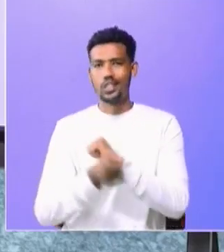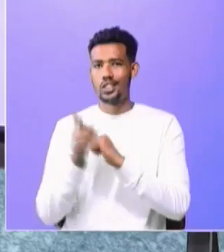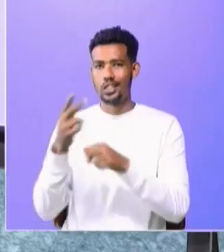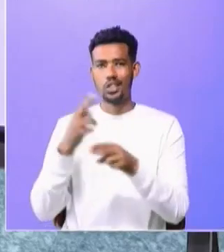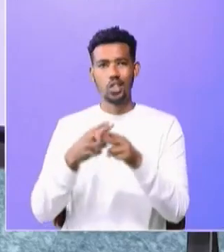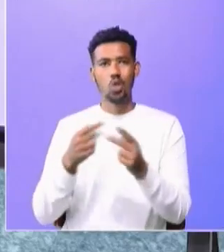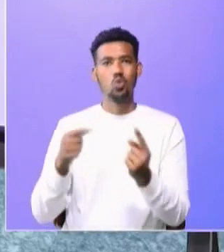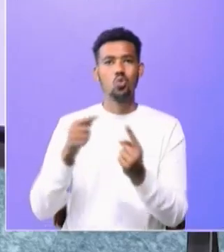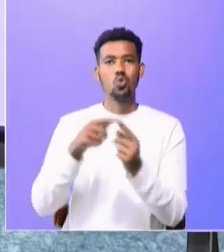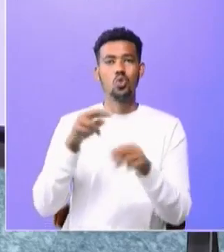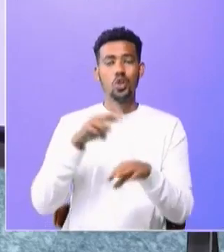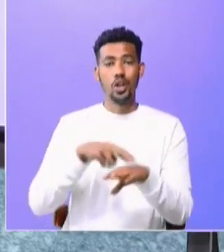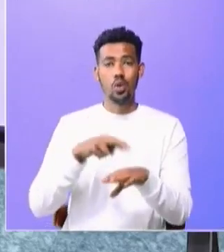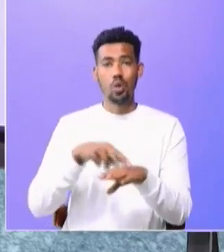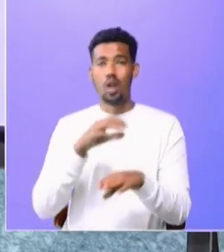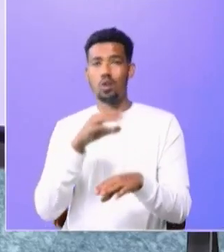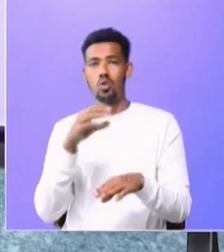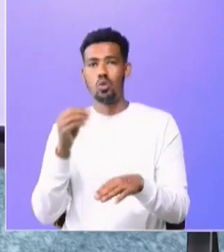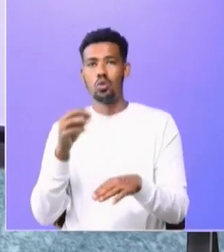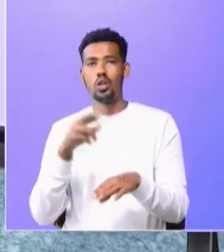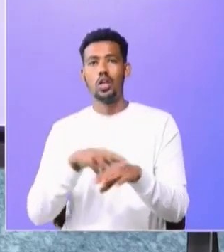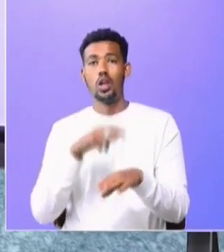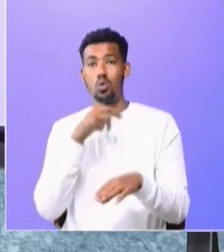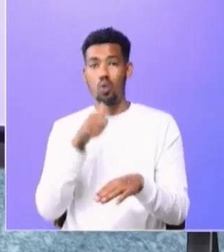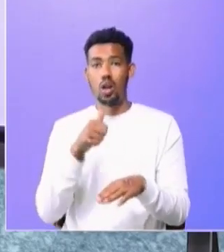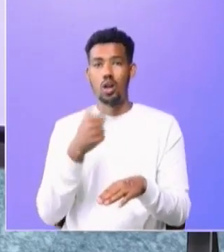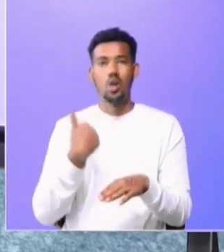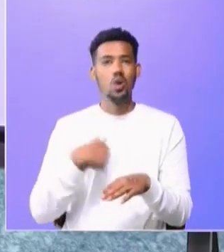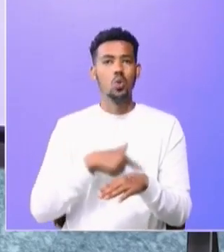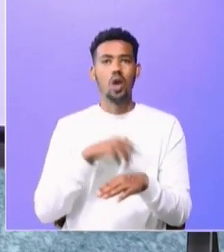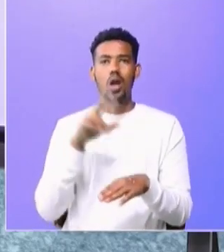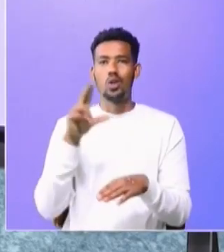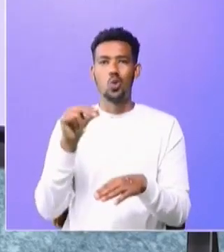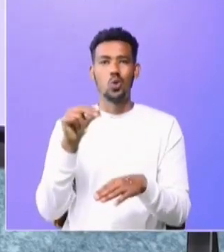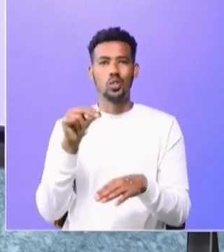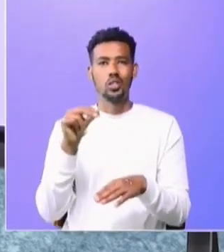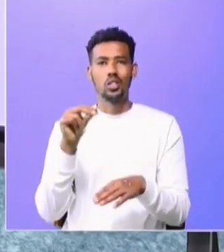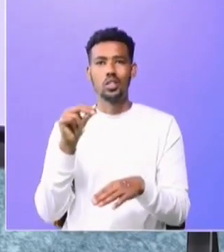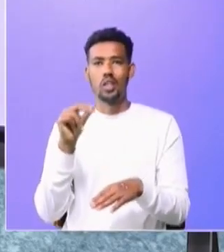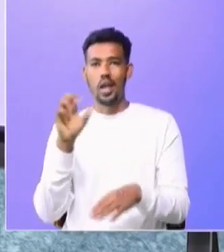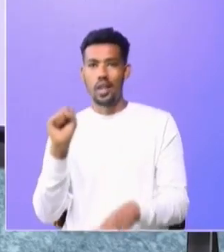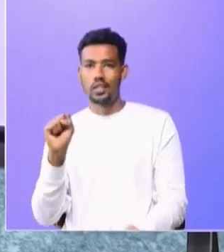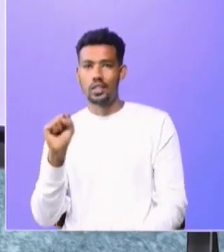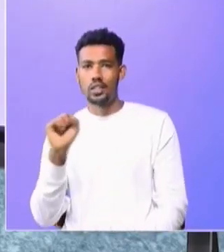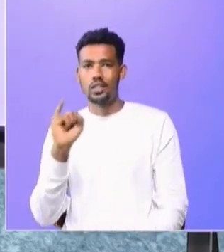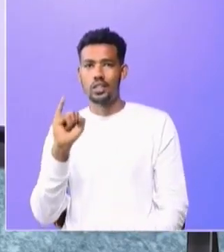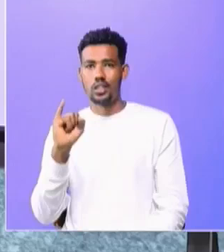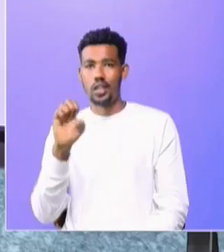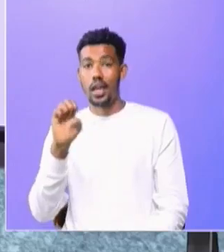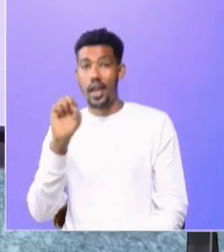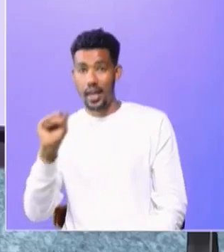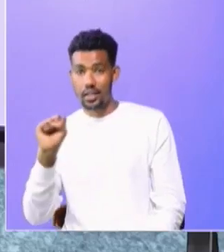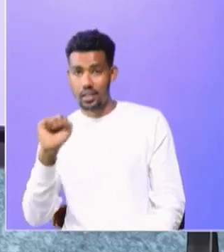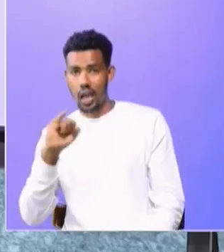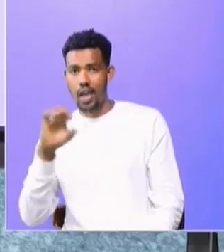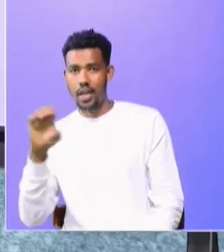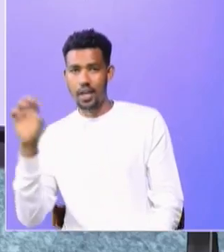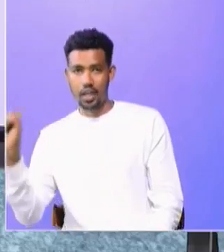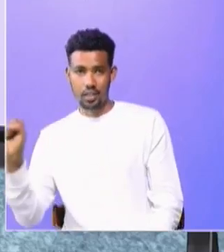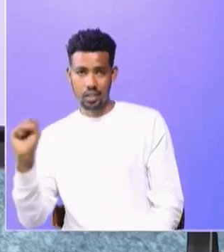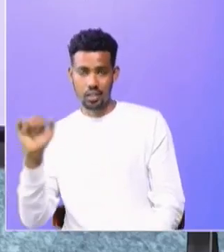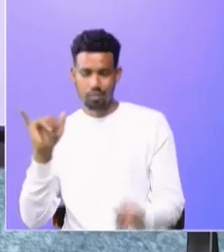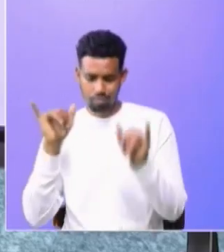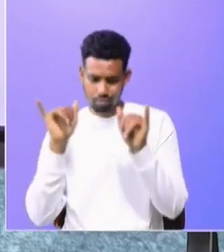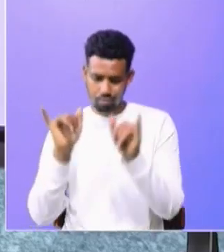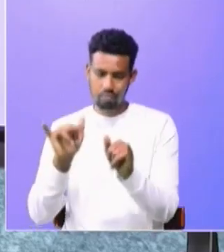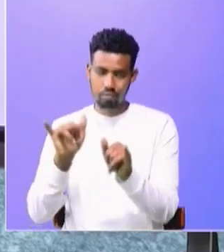to regular, also irregular form. We are not adding s, es, or ies, or we are not changing it. This noun